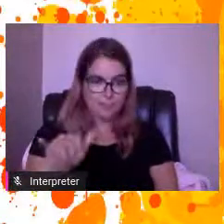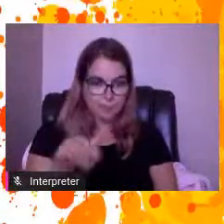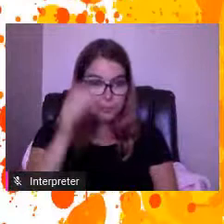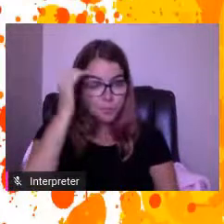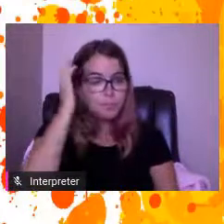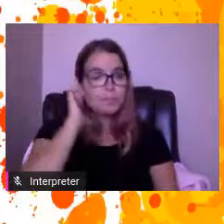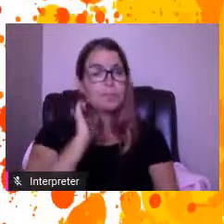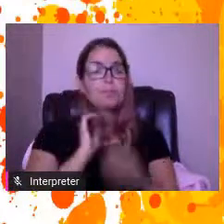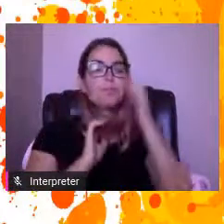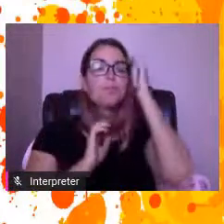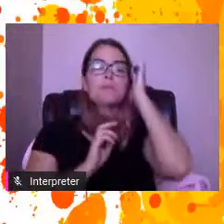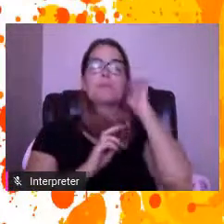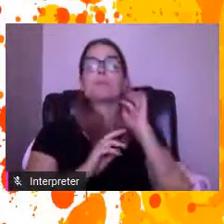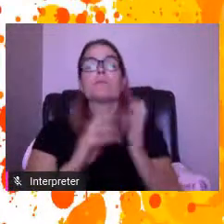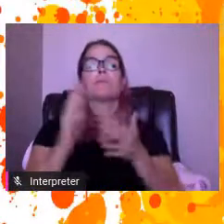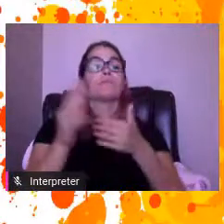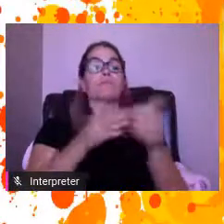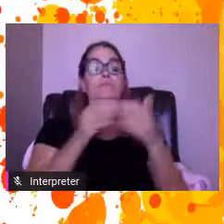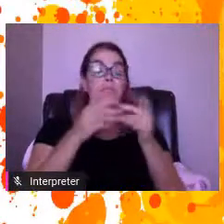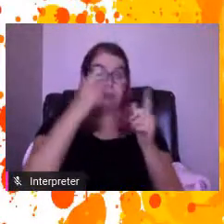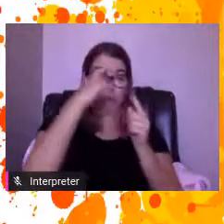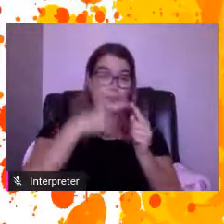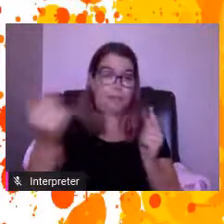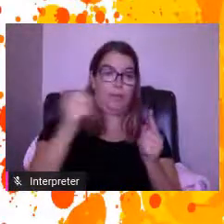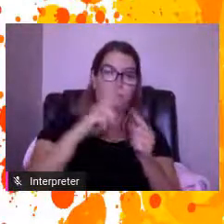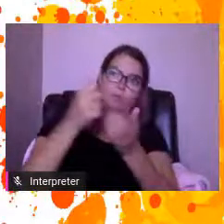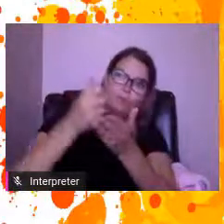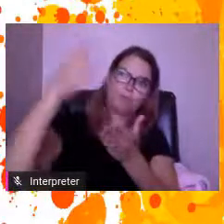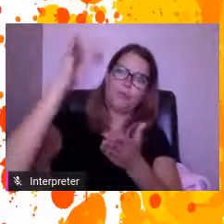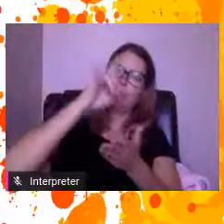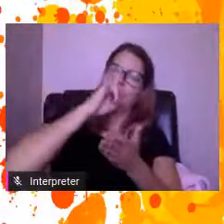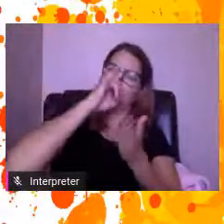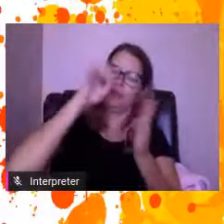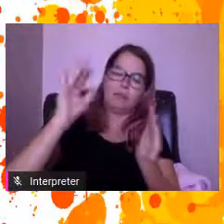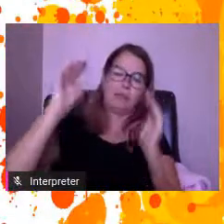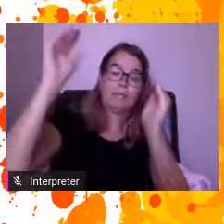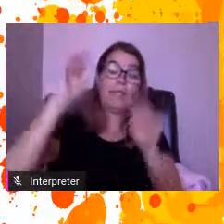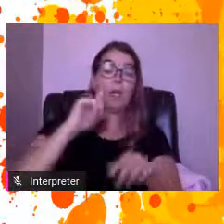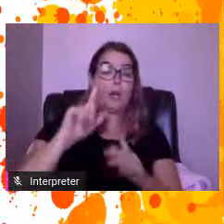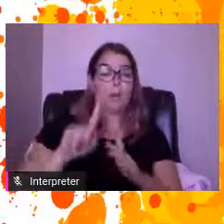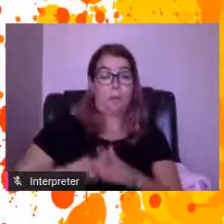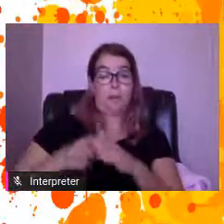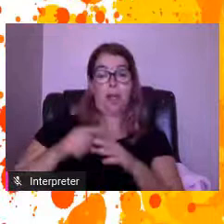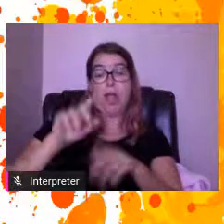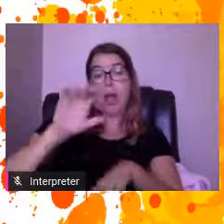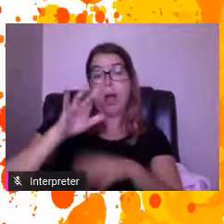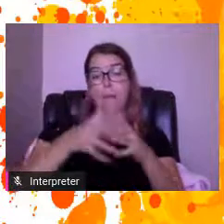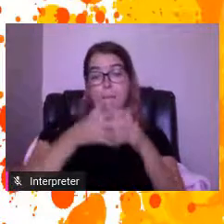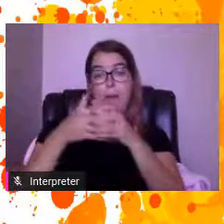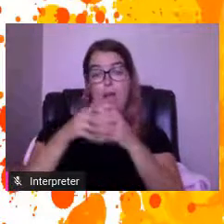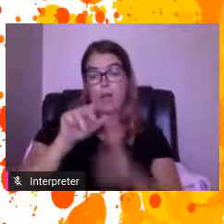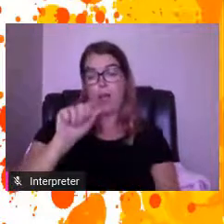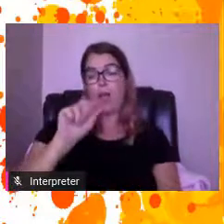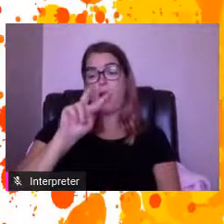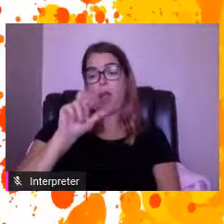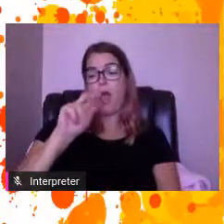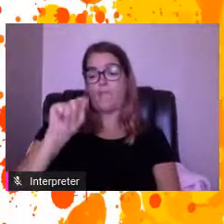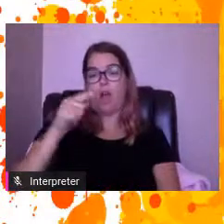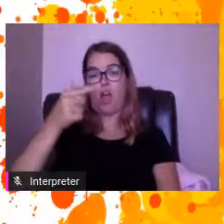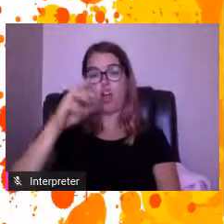Despite a professed opposition to bourgeois conservatism, the early American avant-garde movement was not necessarily accepting of